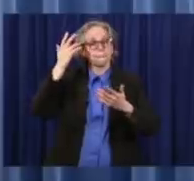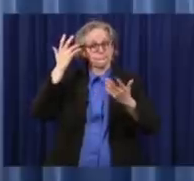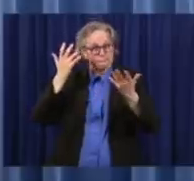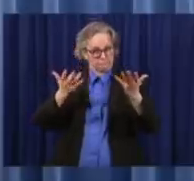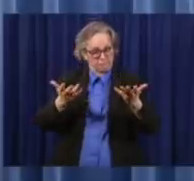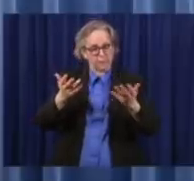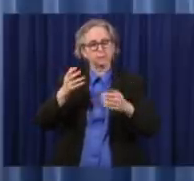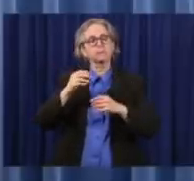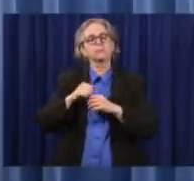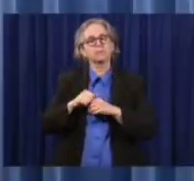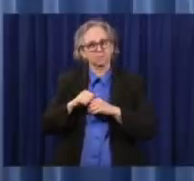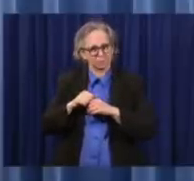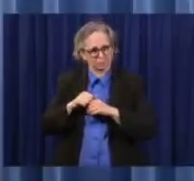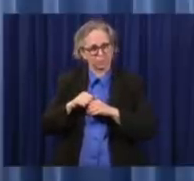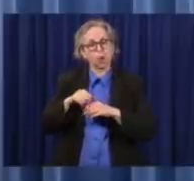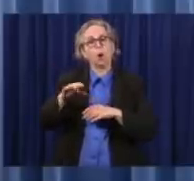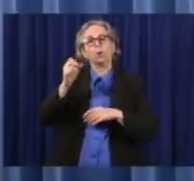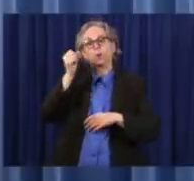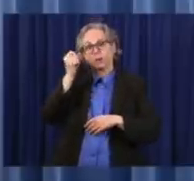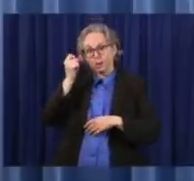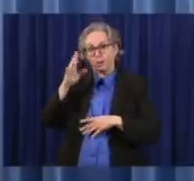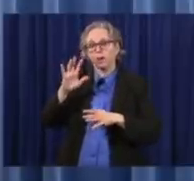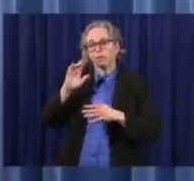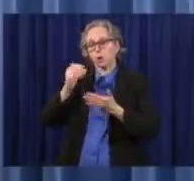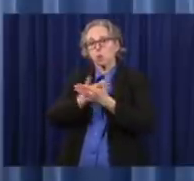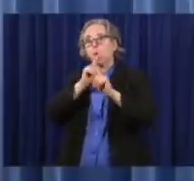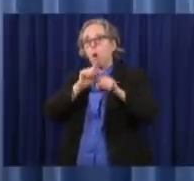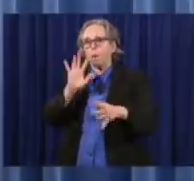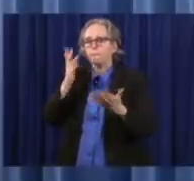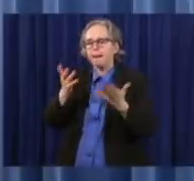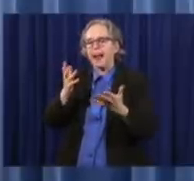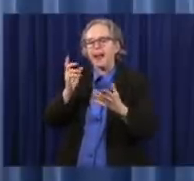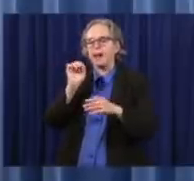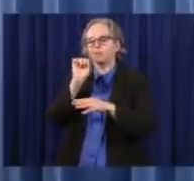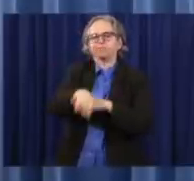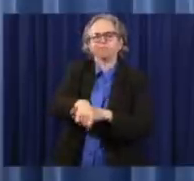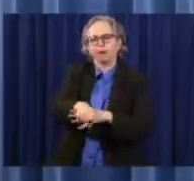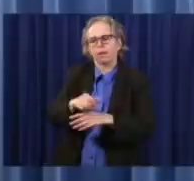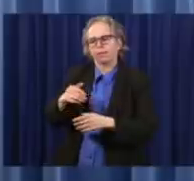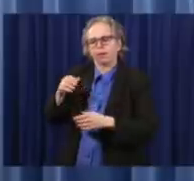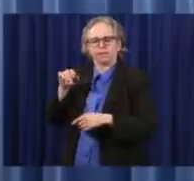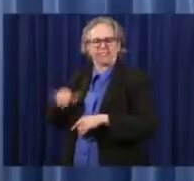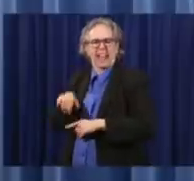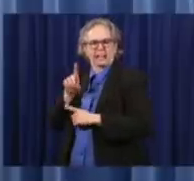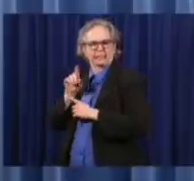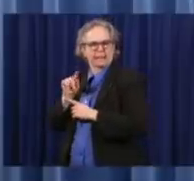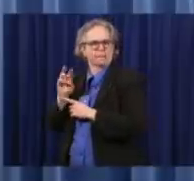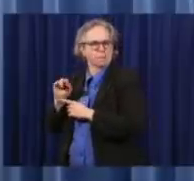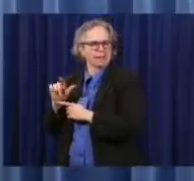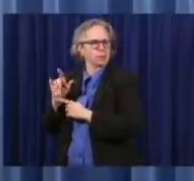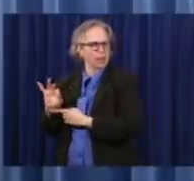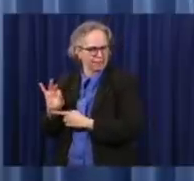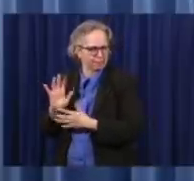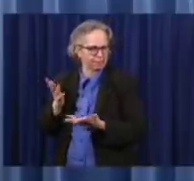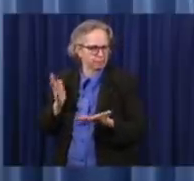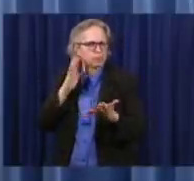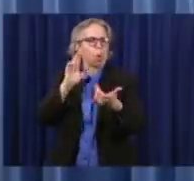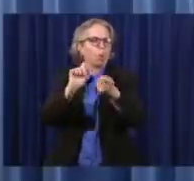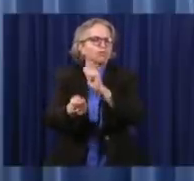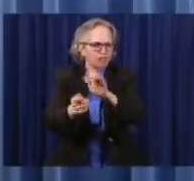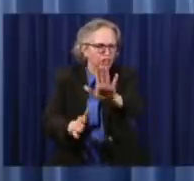month of May. We will open a number of things up in Ohio. And I want to talk